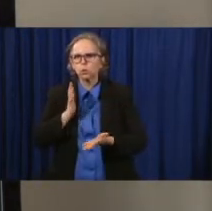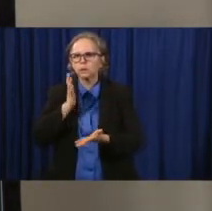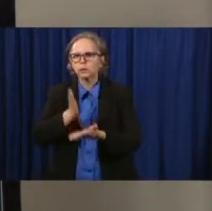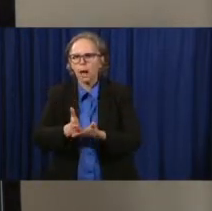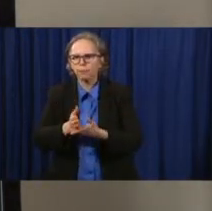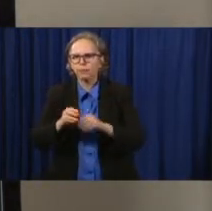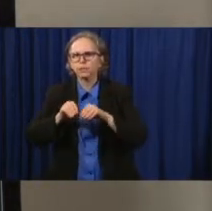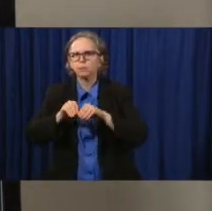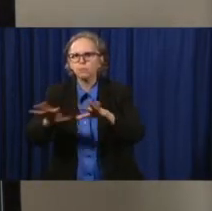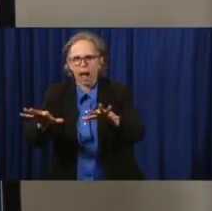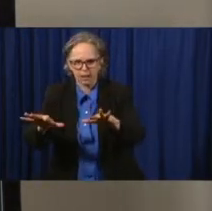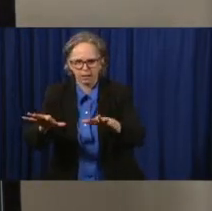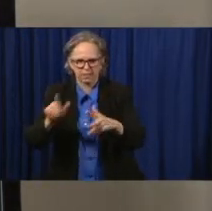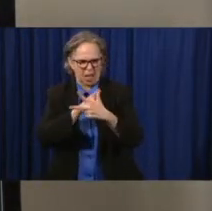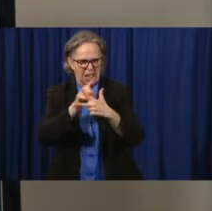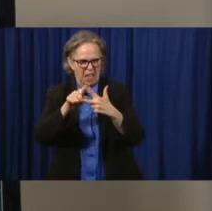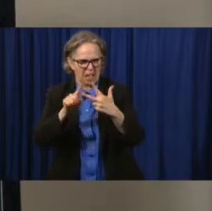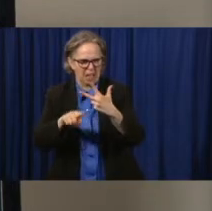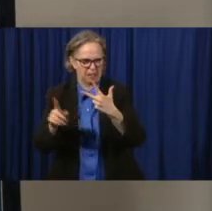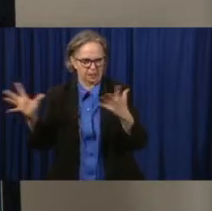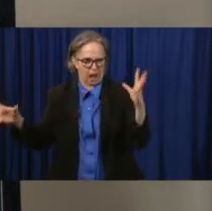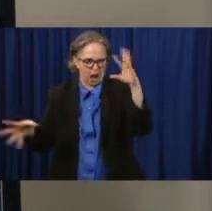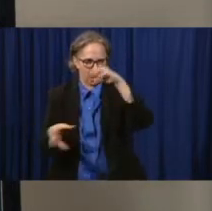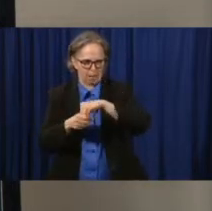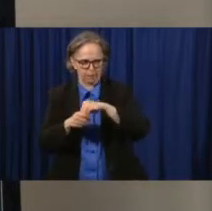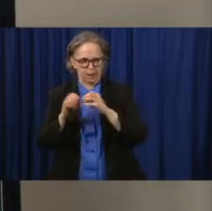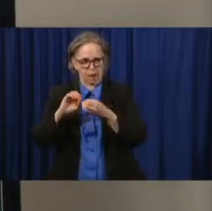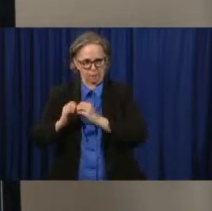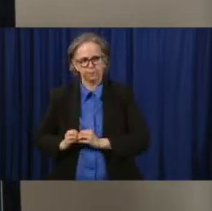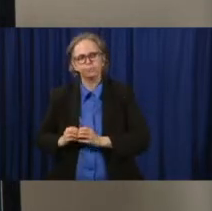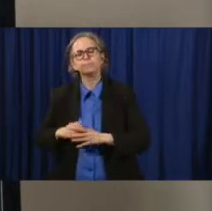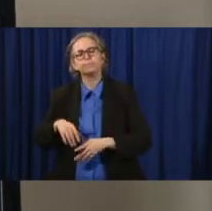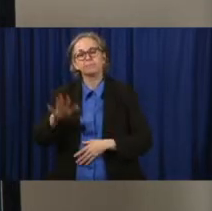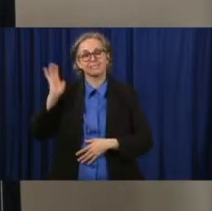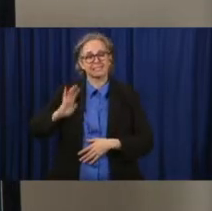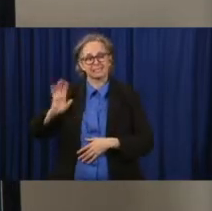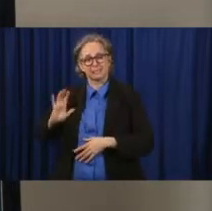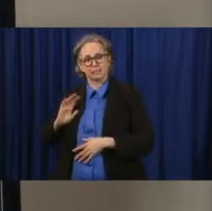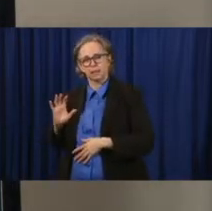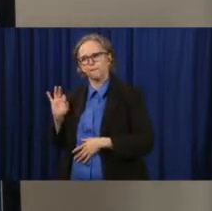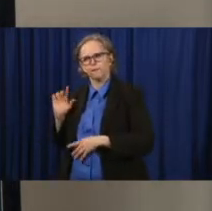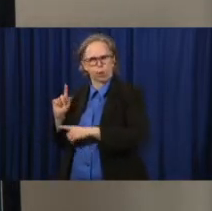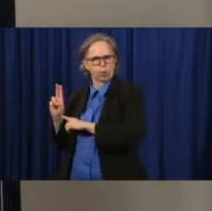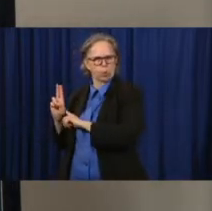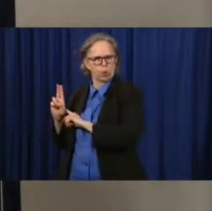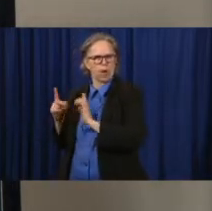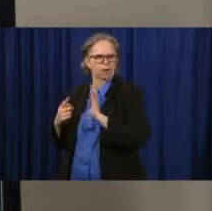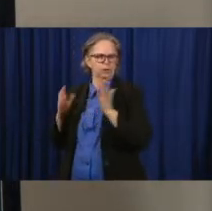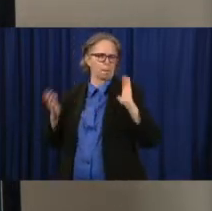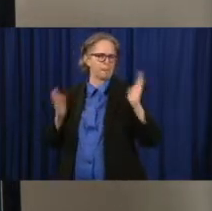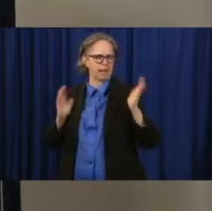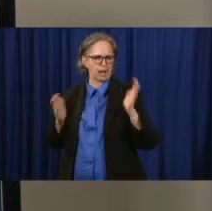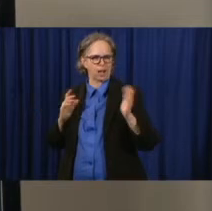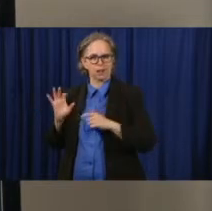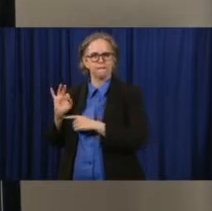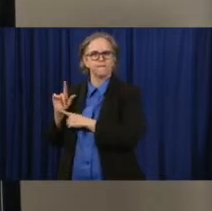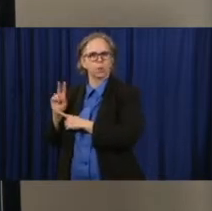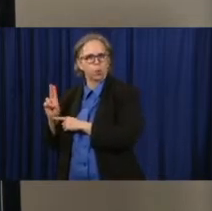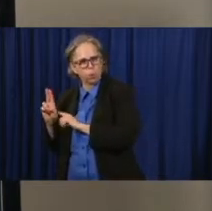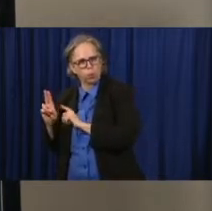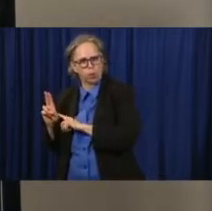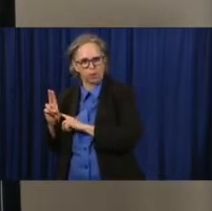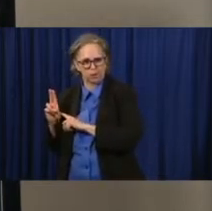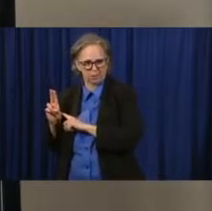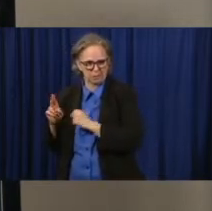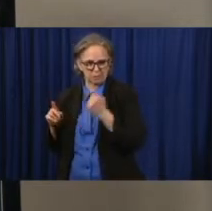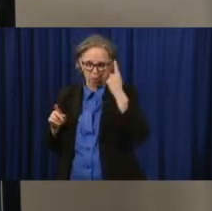And a lot is said about, remember early on, we talked a lot about flu and trying to, decide was coronavirus going to be a